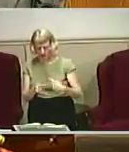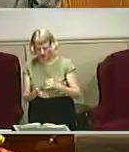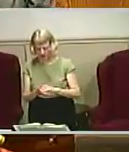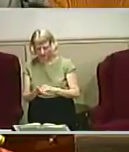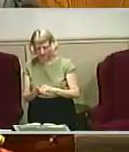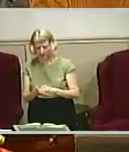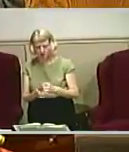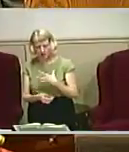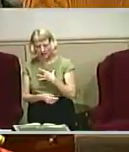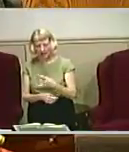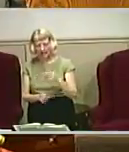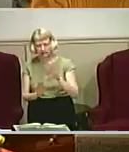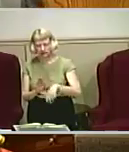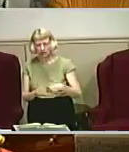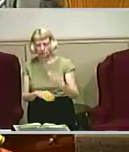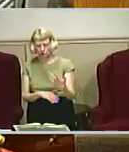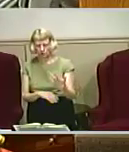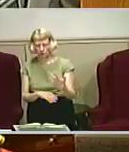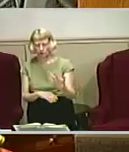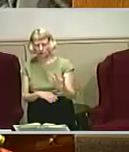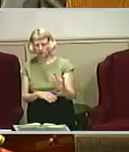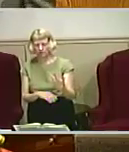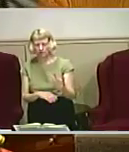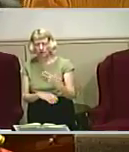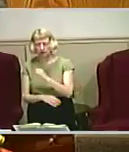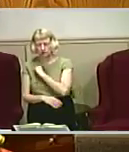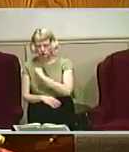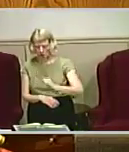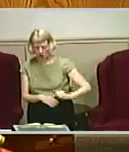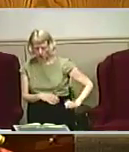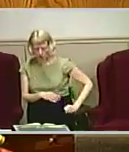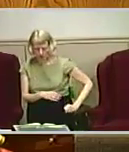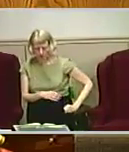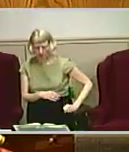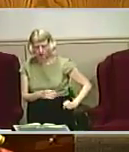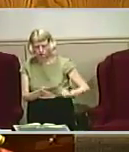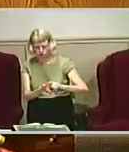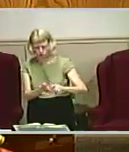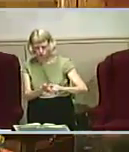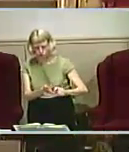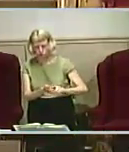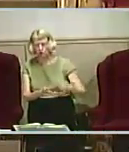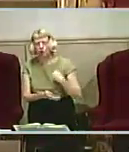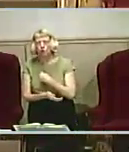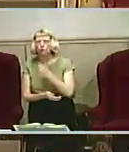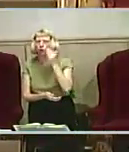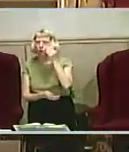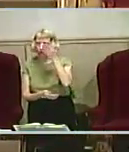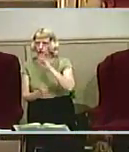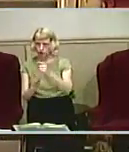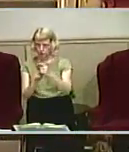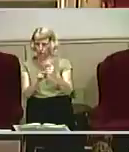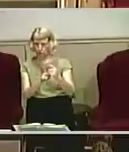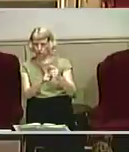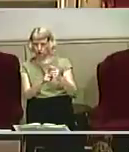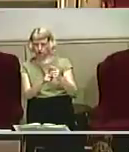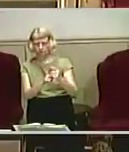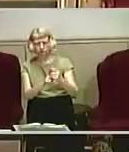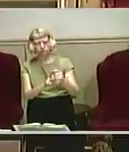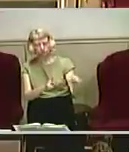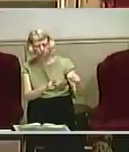about Proverbs 3 here is it's Solomon, of course, is the human author of this book. We all know that God inspired Solomon to write